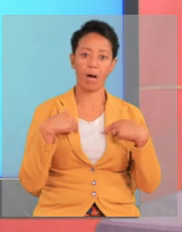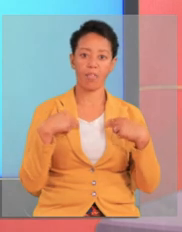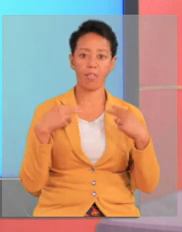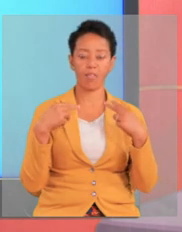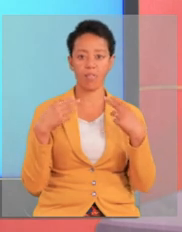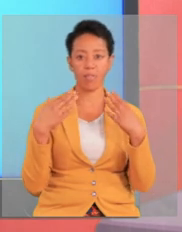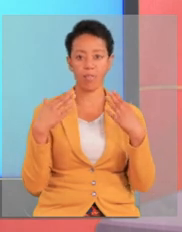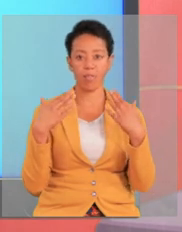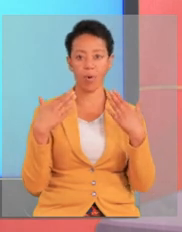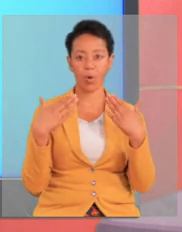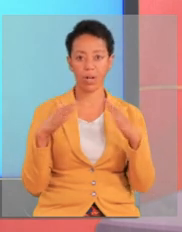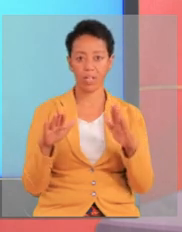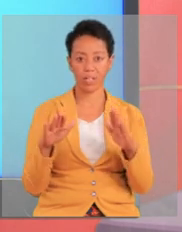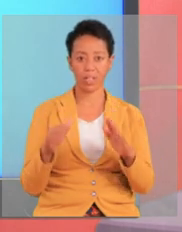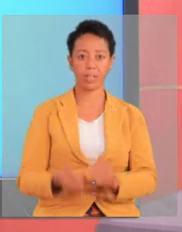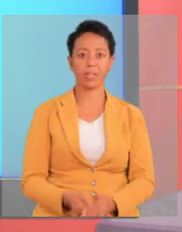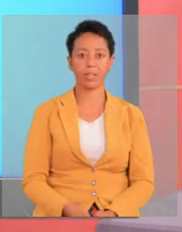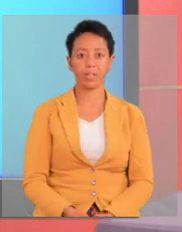already.